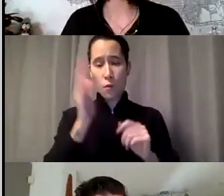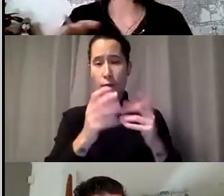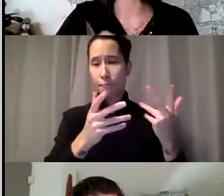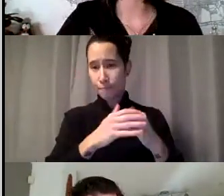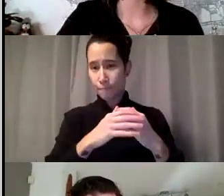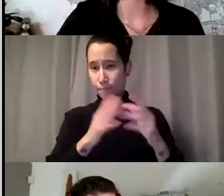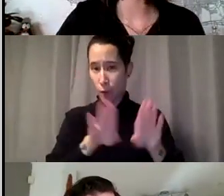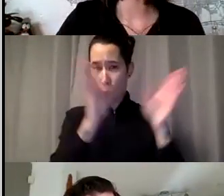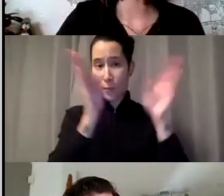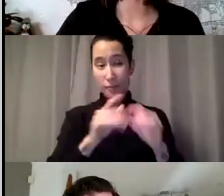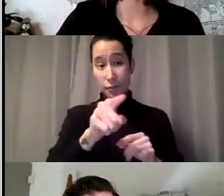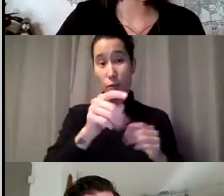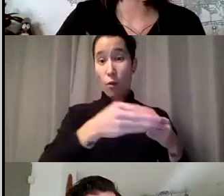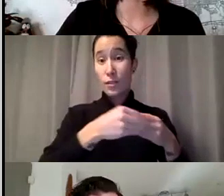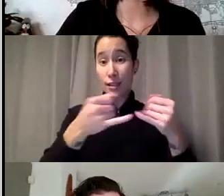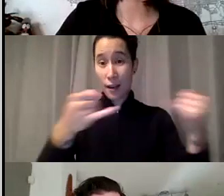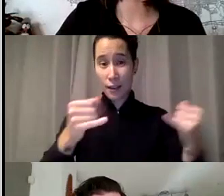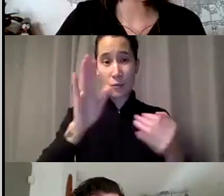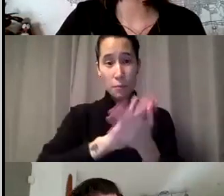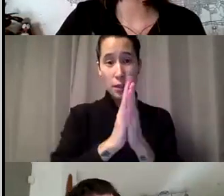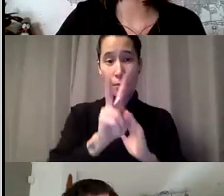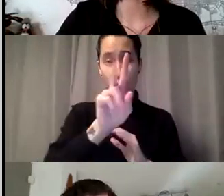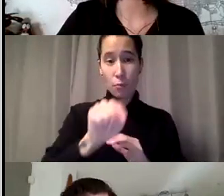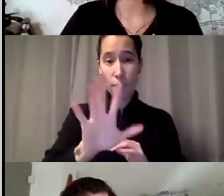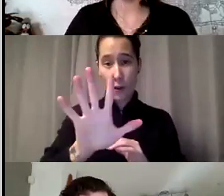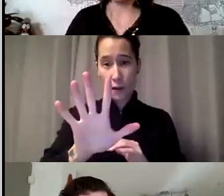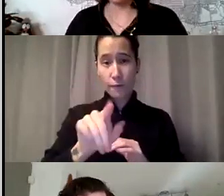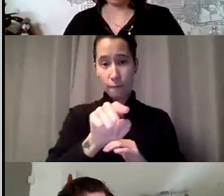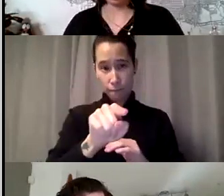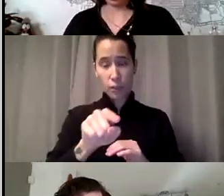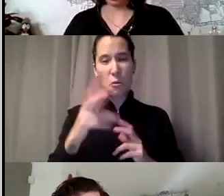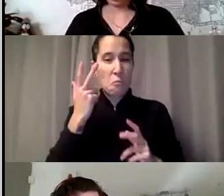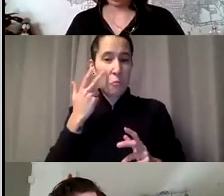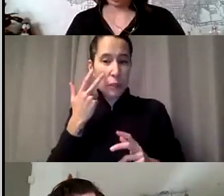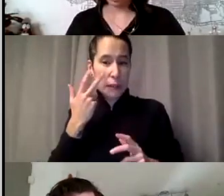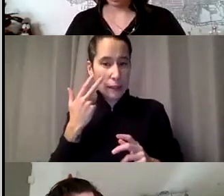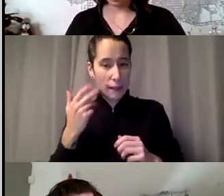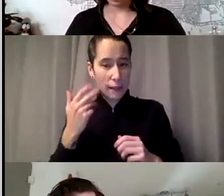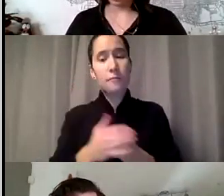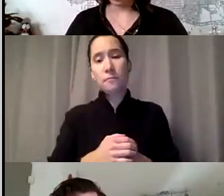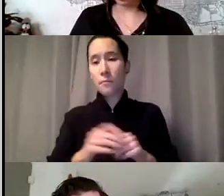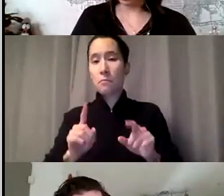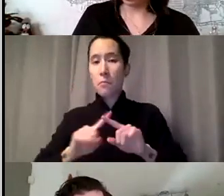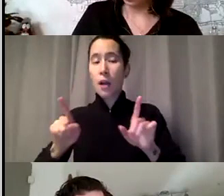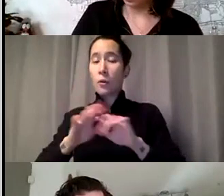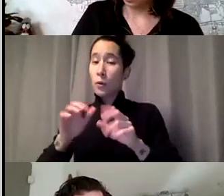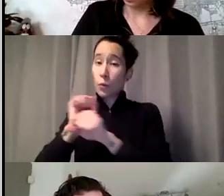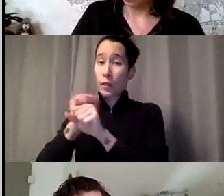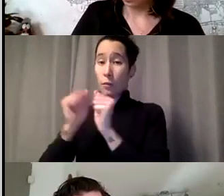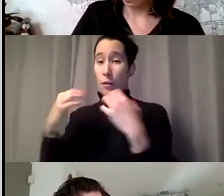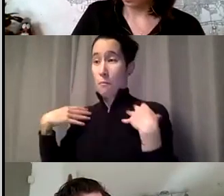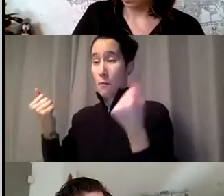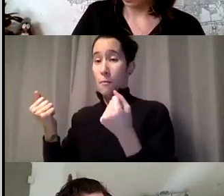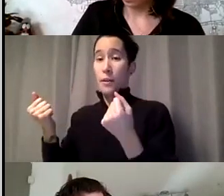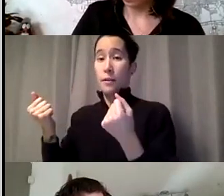know exactly what that looks like. We have conceptualized it and are now working with public health